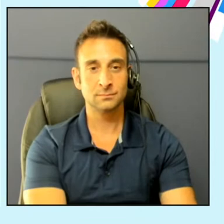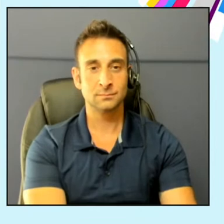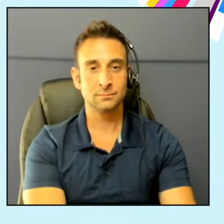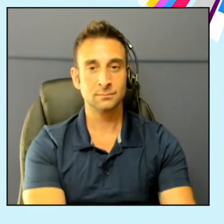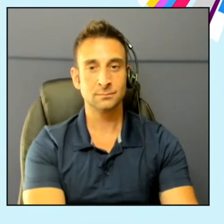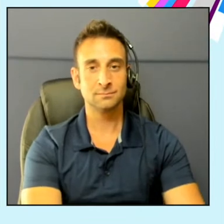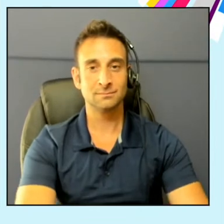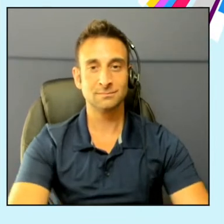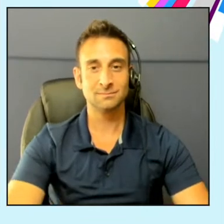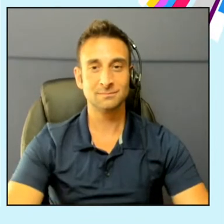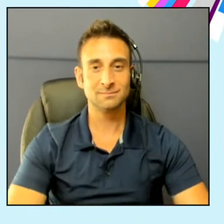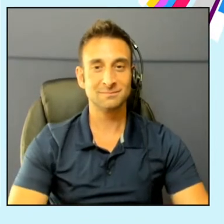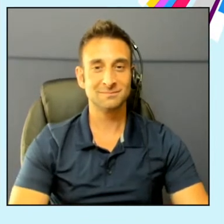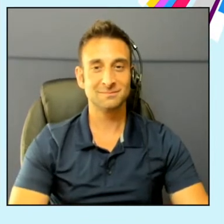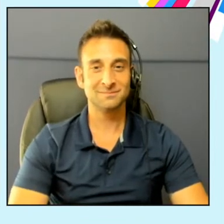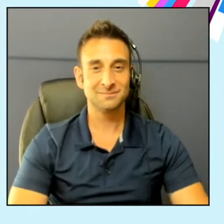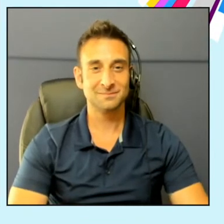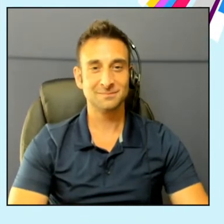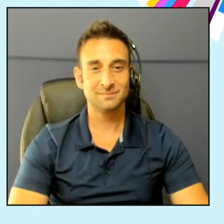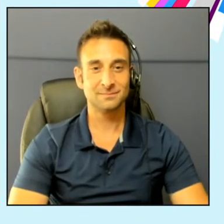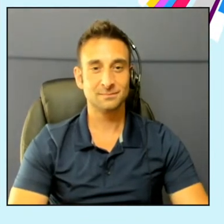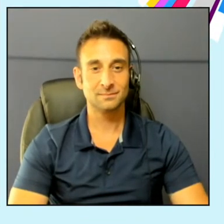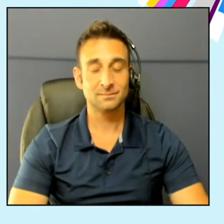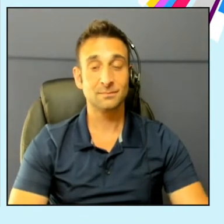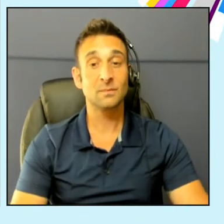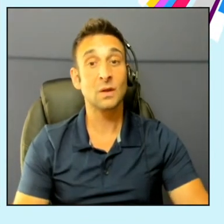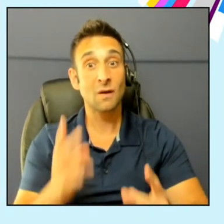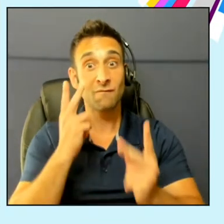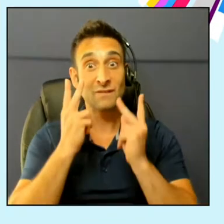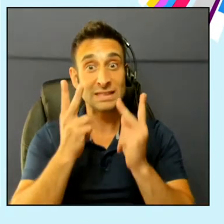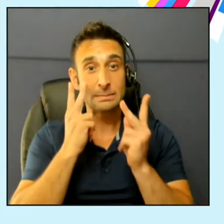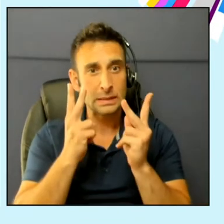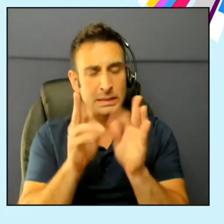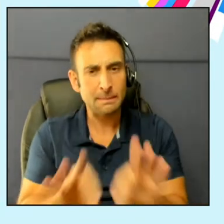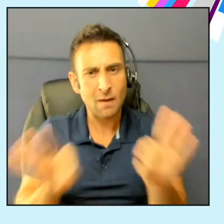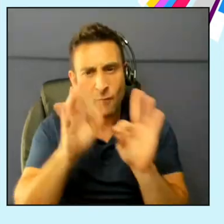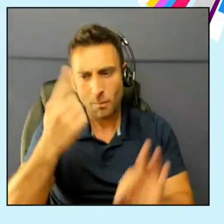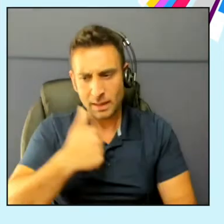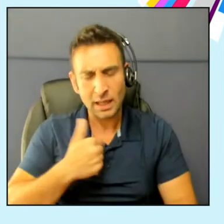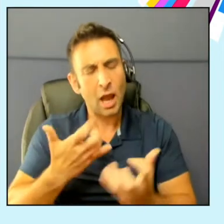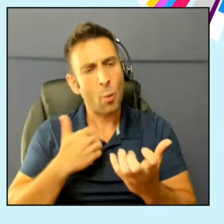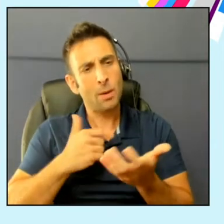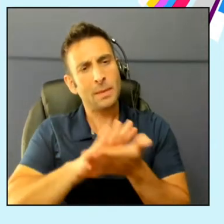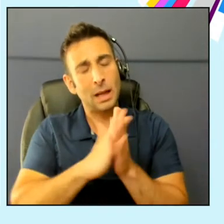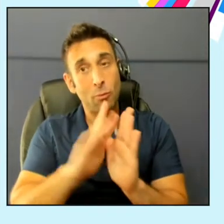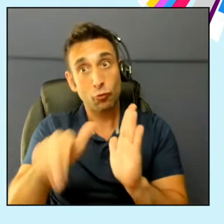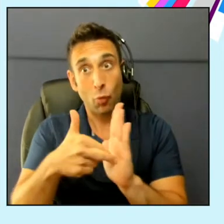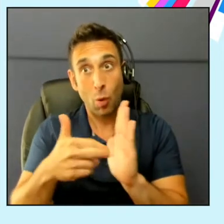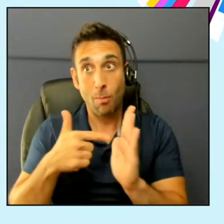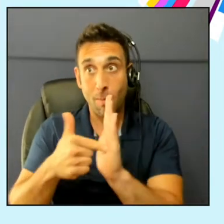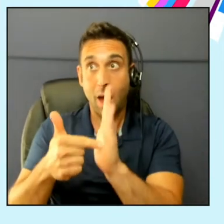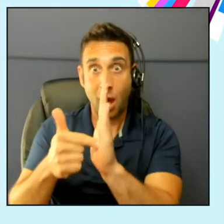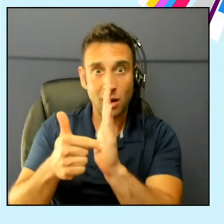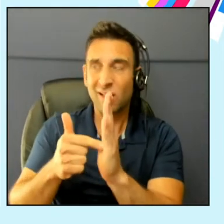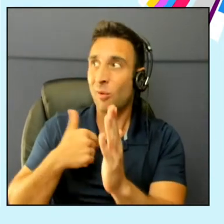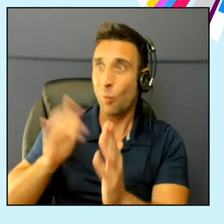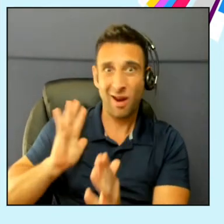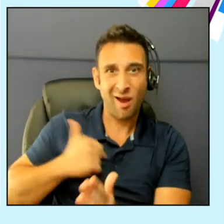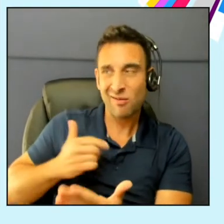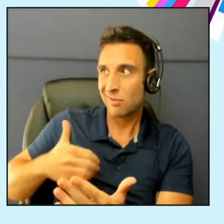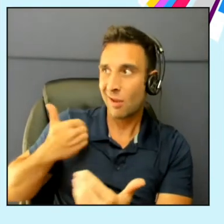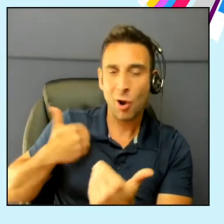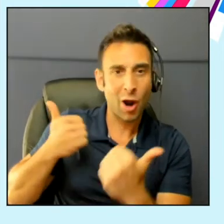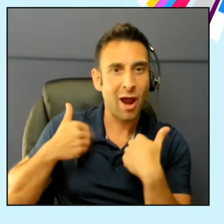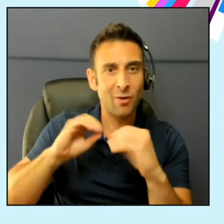próprios. Visibility matters to me because I want to be the role model I wish I had when I was younger. Bi erasure is when the legitimacy